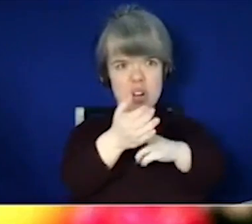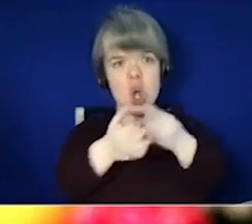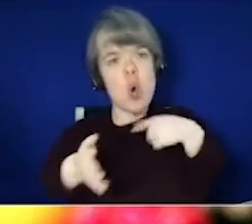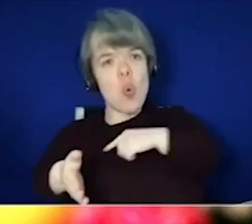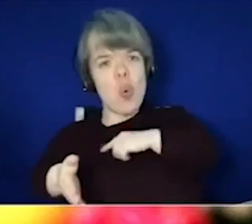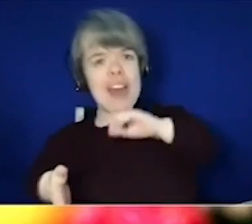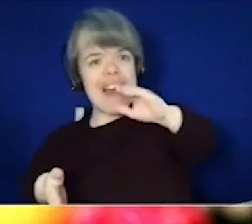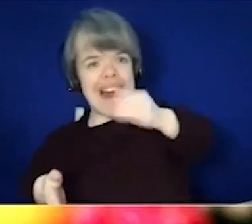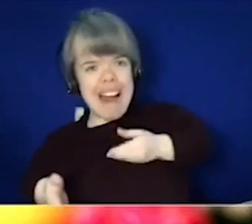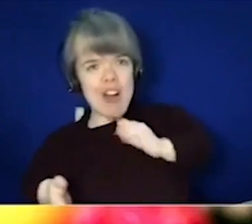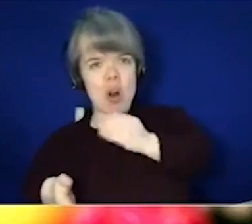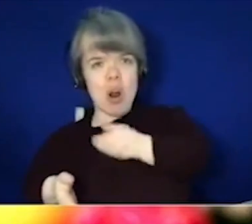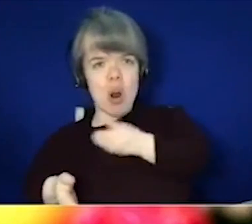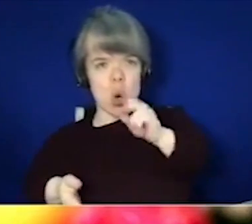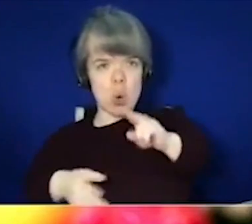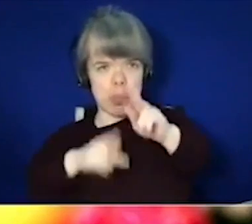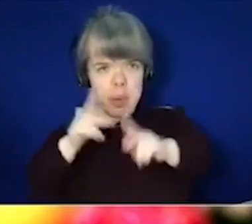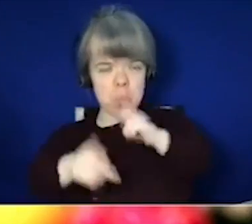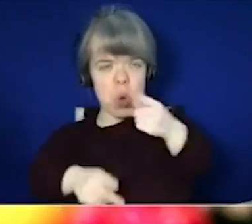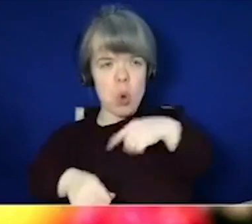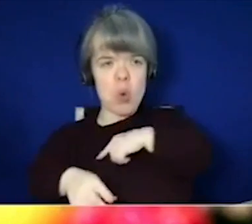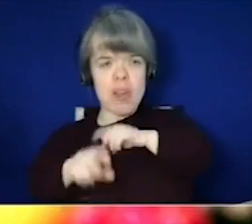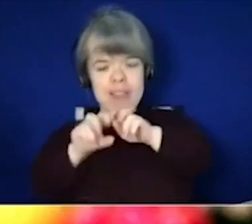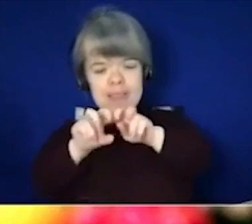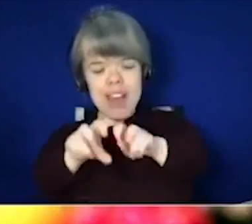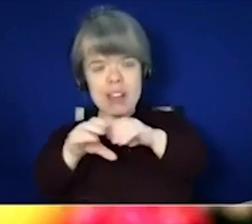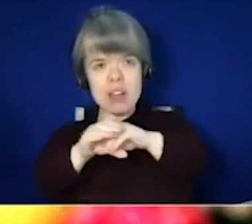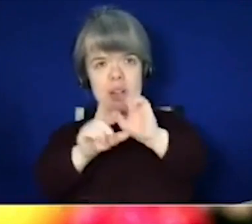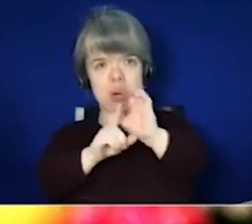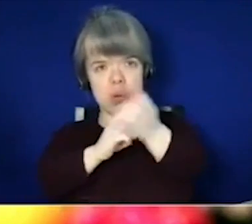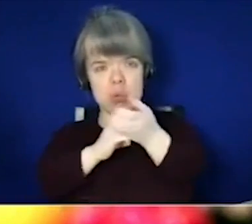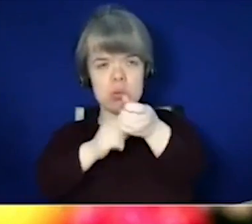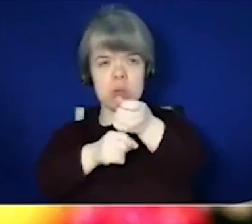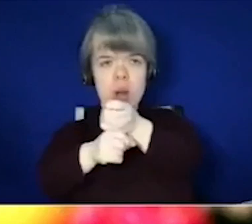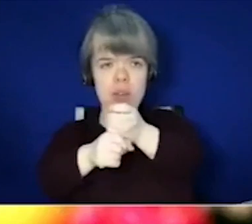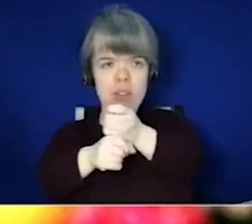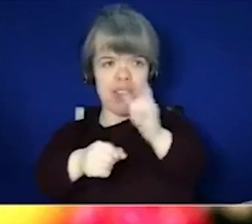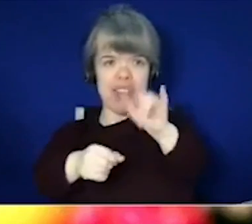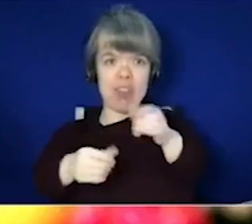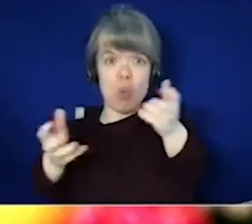et cetera. But nothing is guaranteed, and nothing